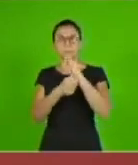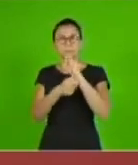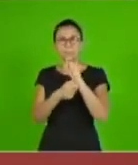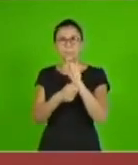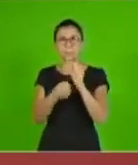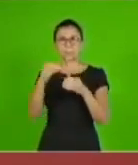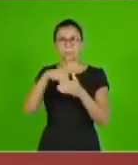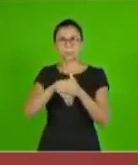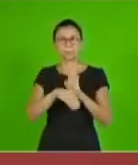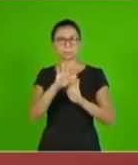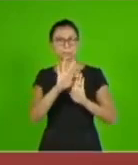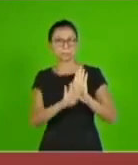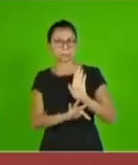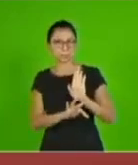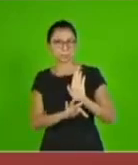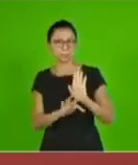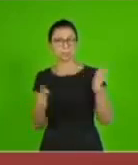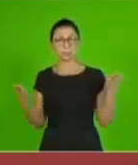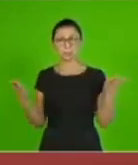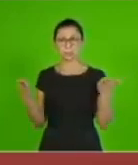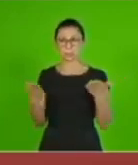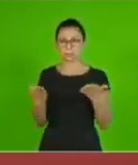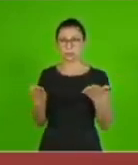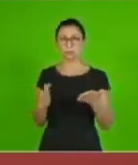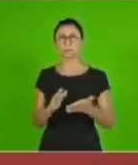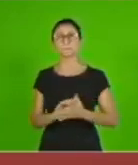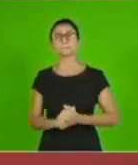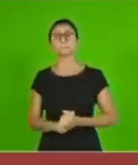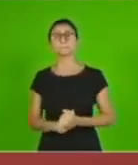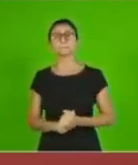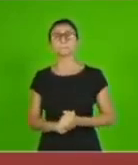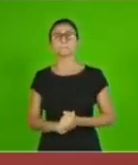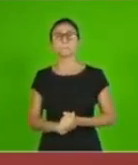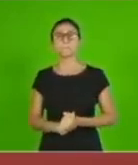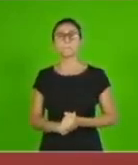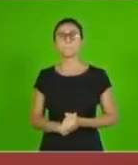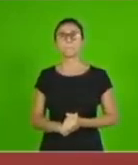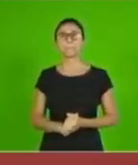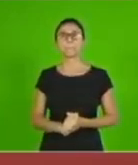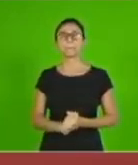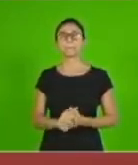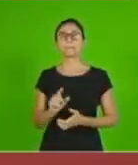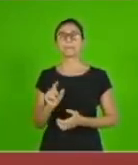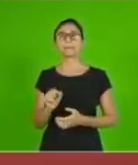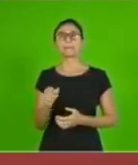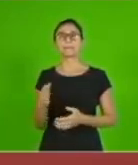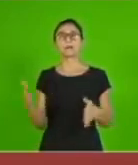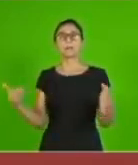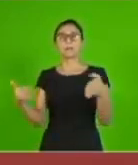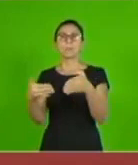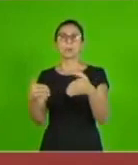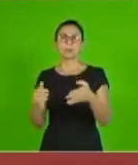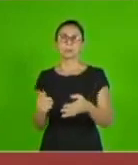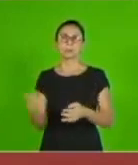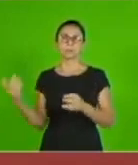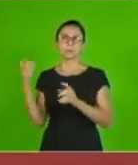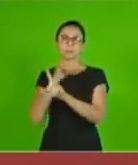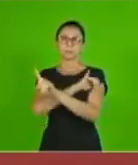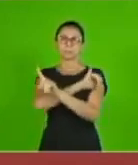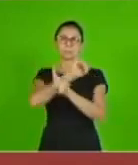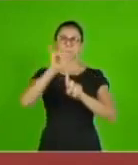the brethren will find one word in the text that we are going to be giving today, that is